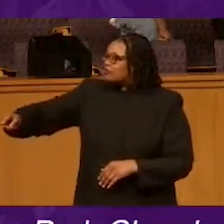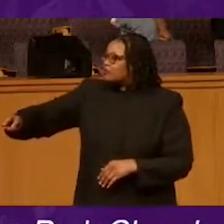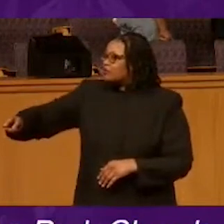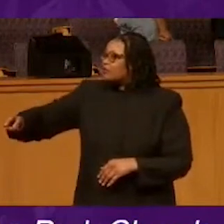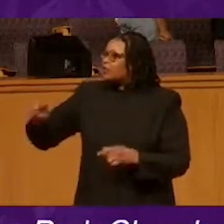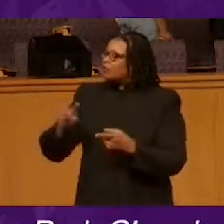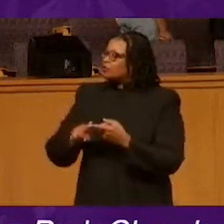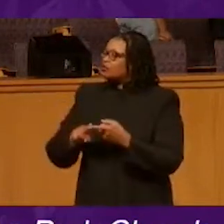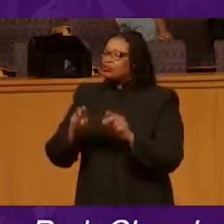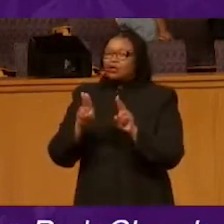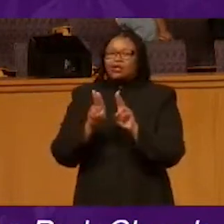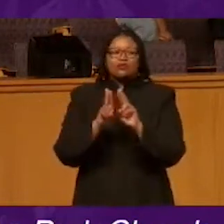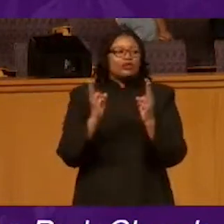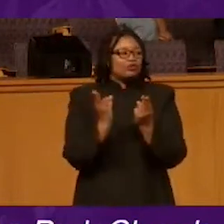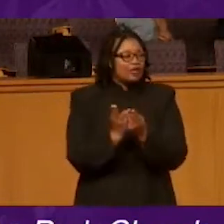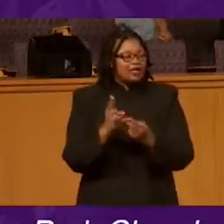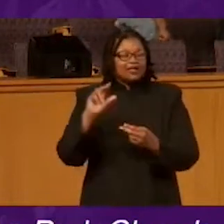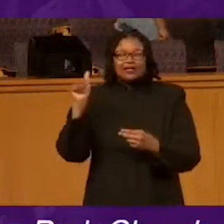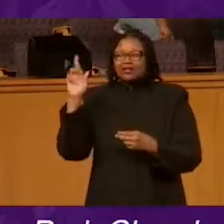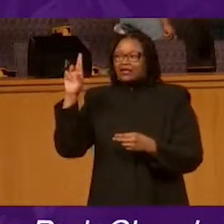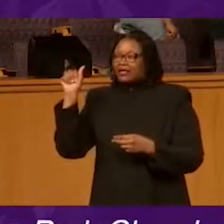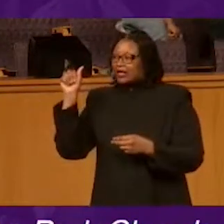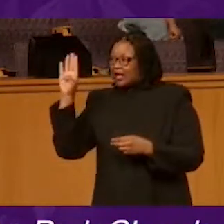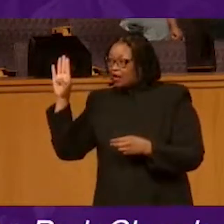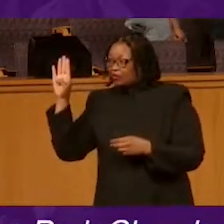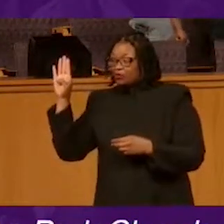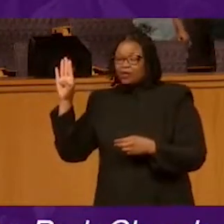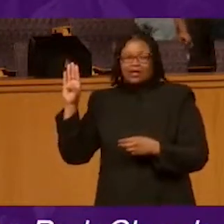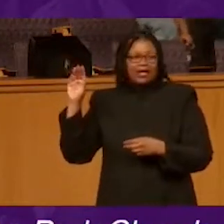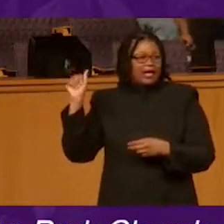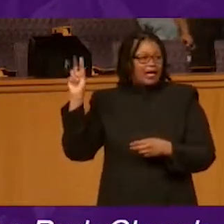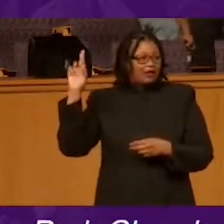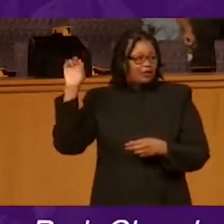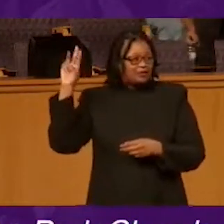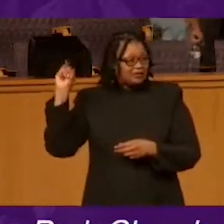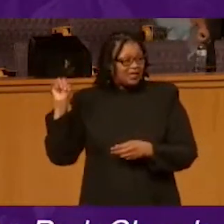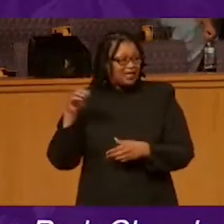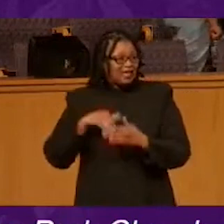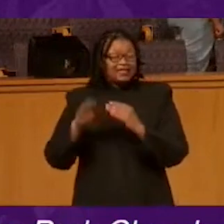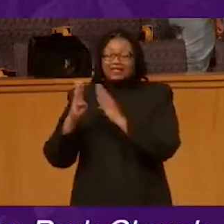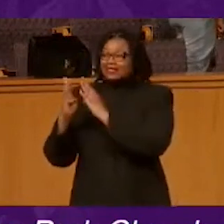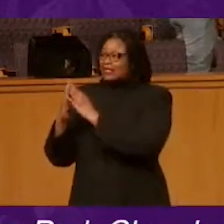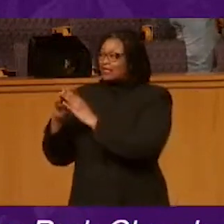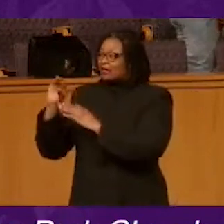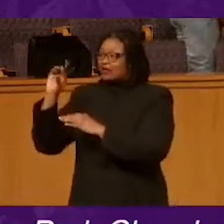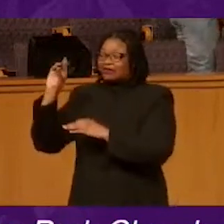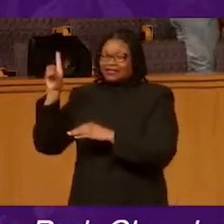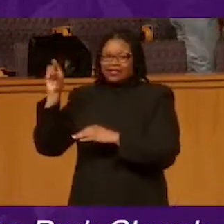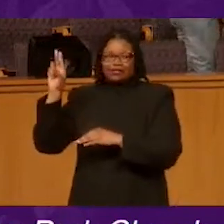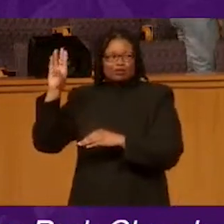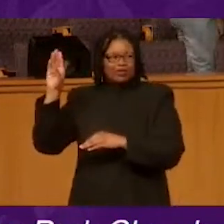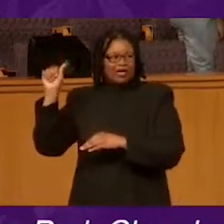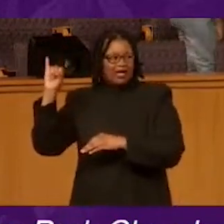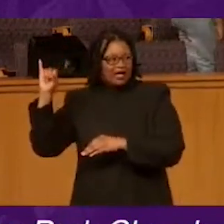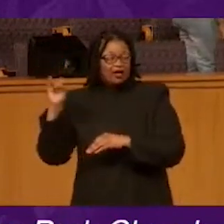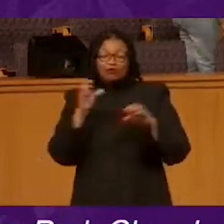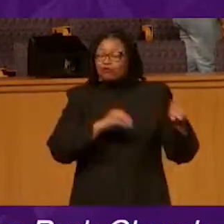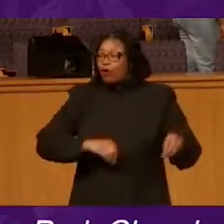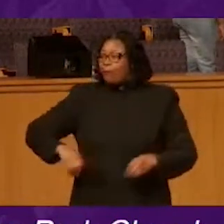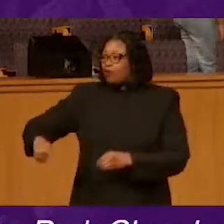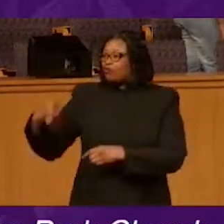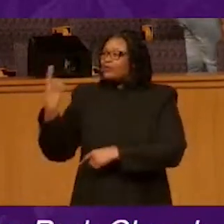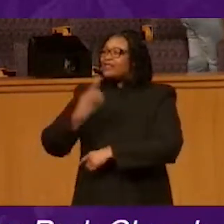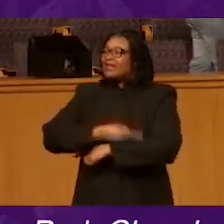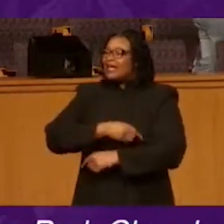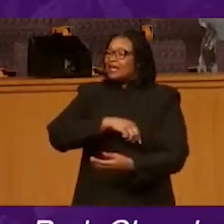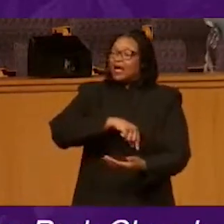the United Arab Emirates and the city of Dubai for Movement Day